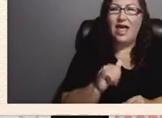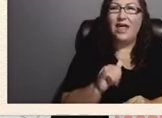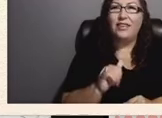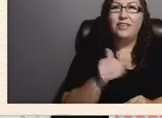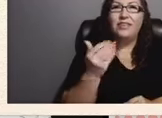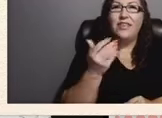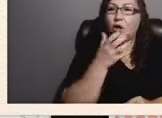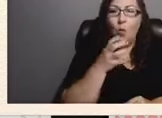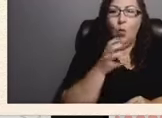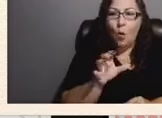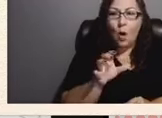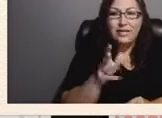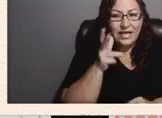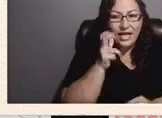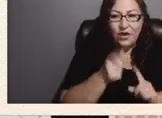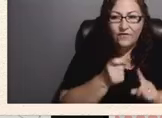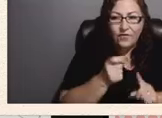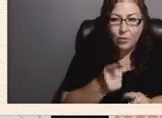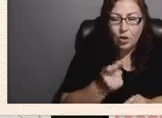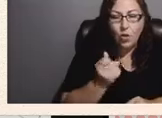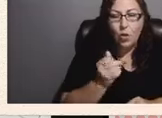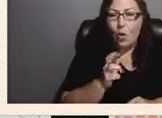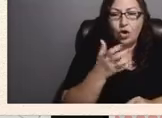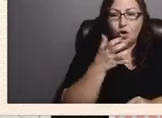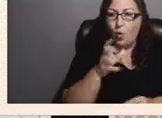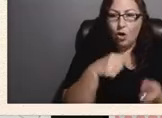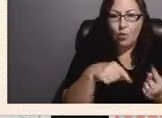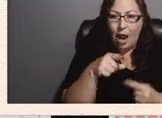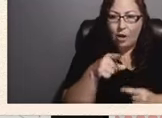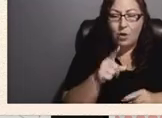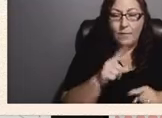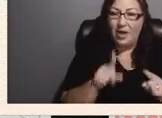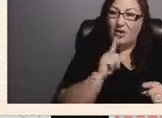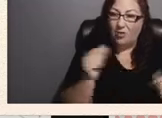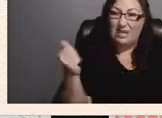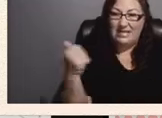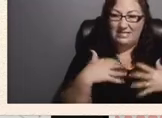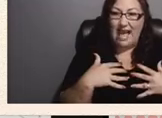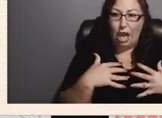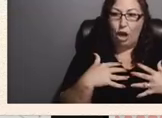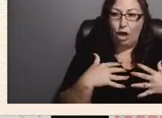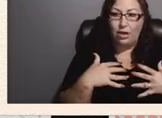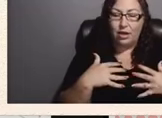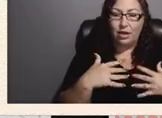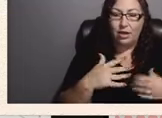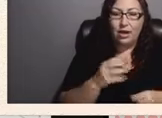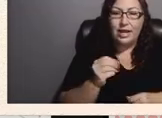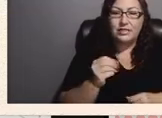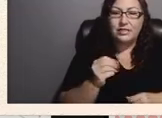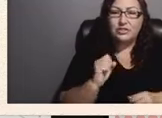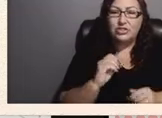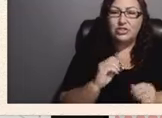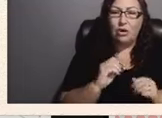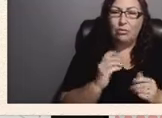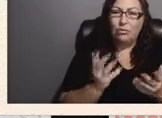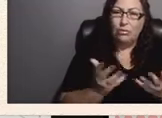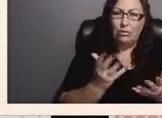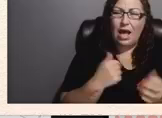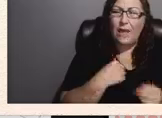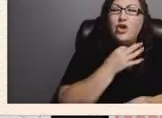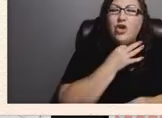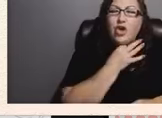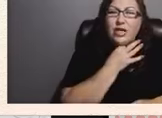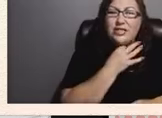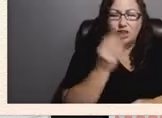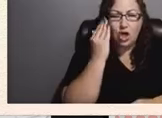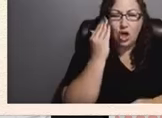to hear from you or don't want to be around you, but they're just scared. And so I'm curious to know